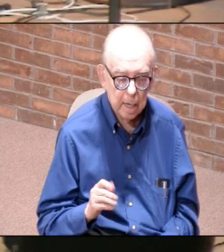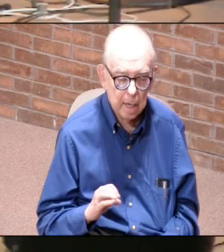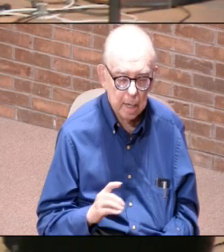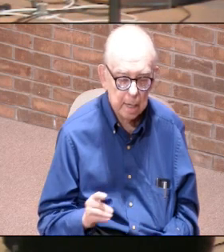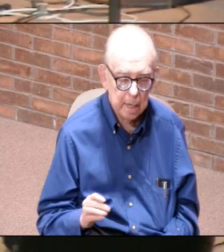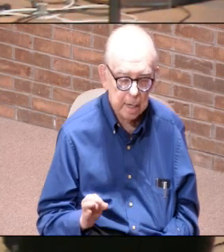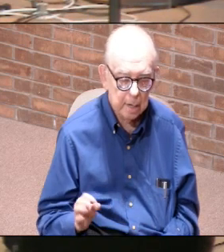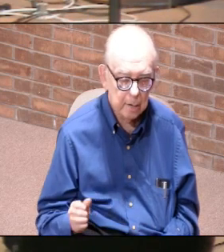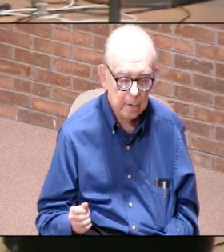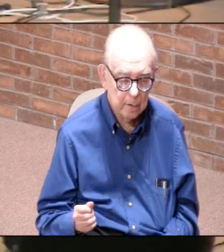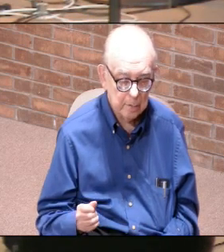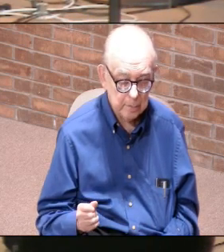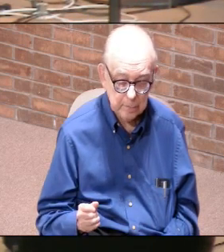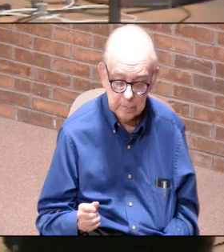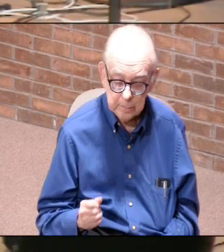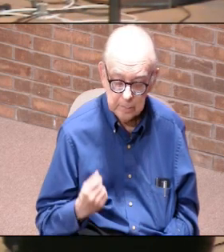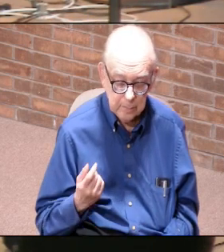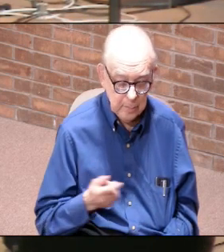And we don't know what we're going to do.